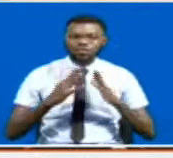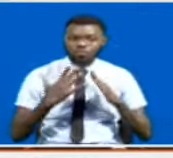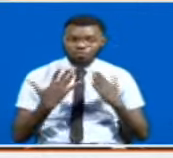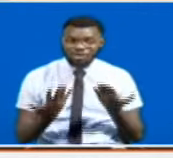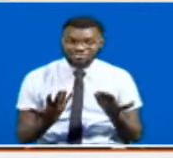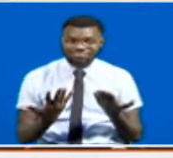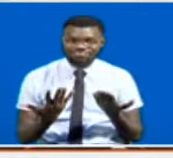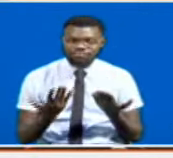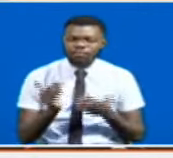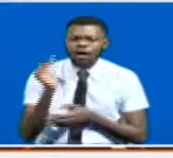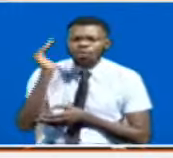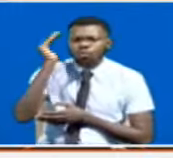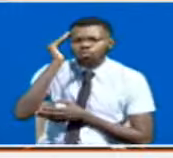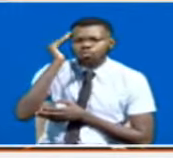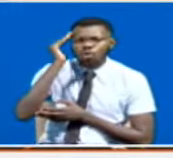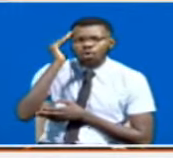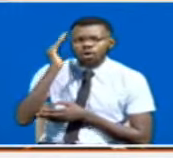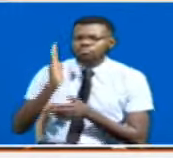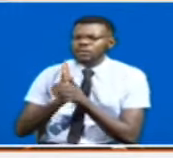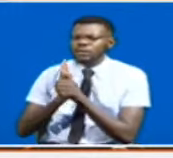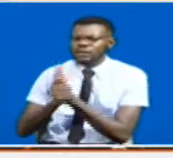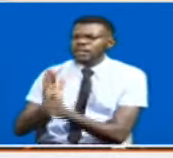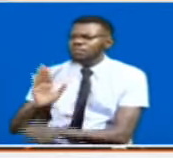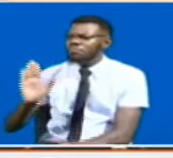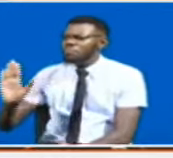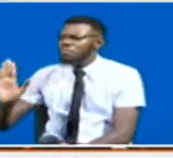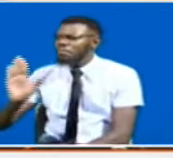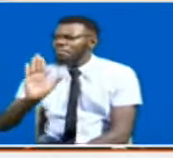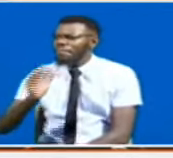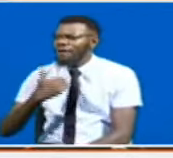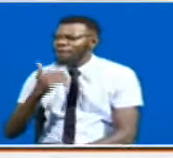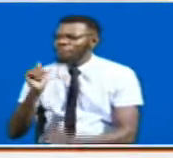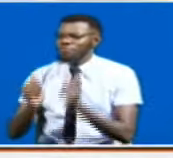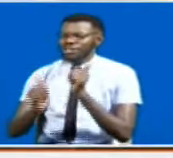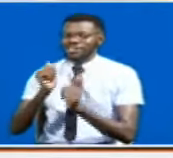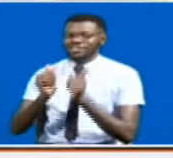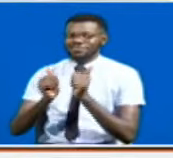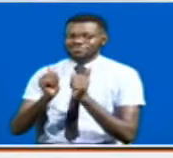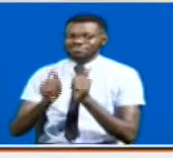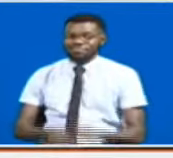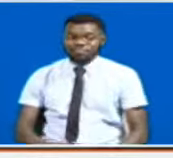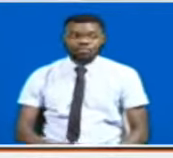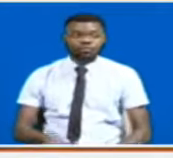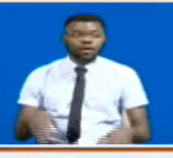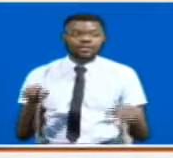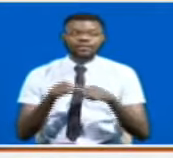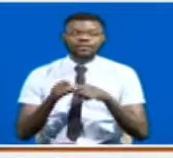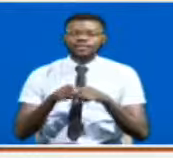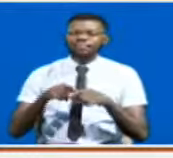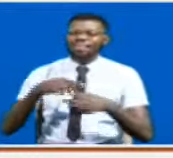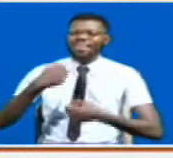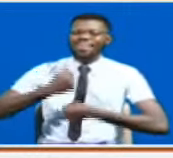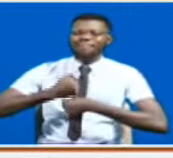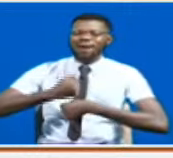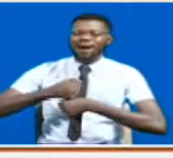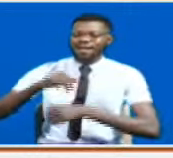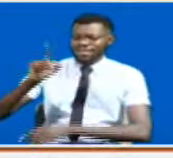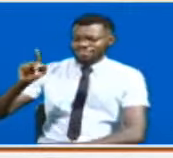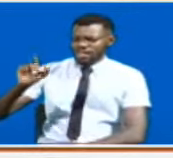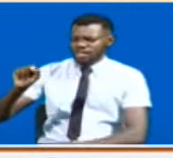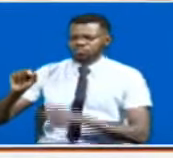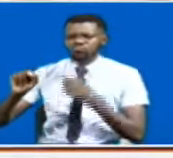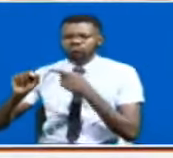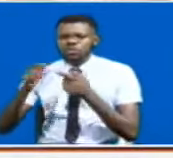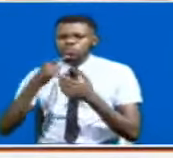that we know the kind of skills that obtain in our country. According to Labour Secretary Shadrack Madime,